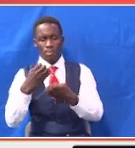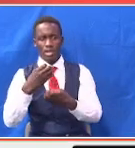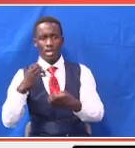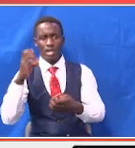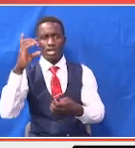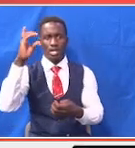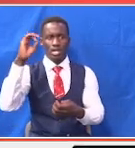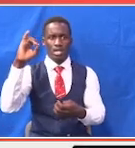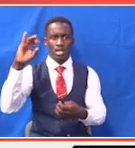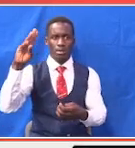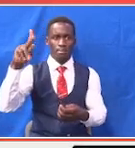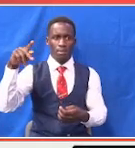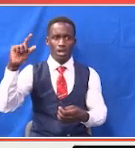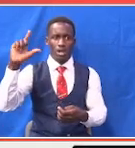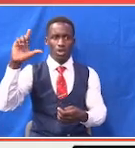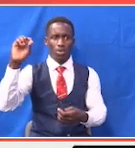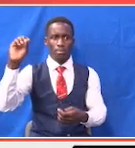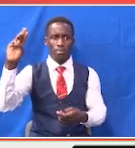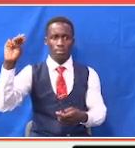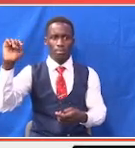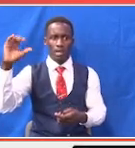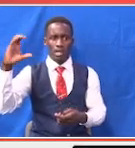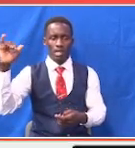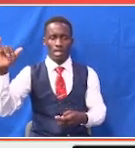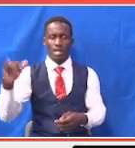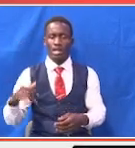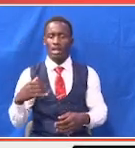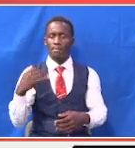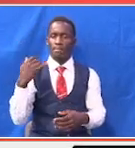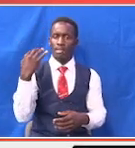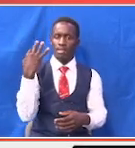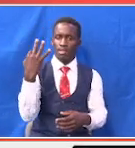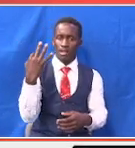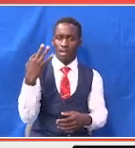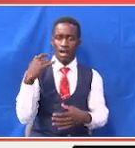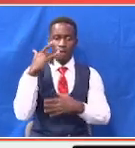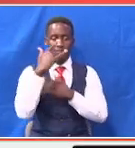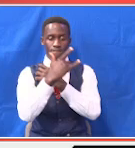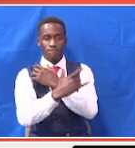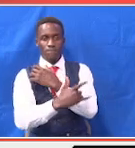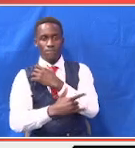been working on for a very long time, diaspora policy.